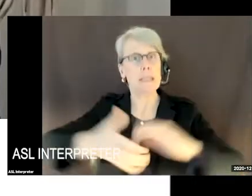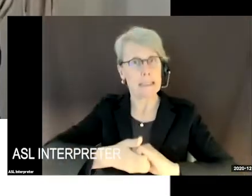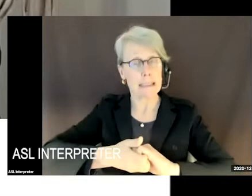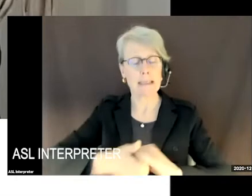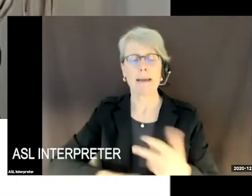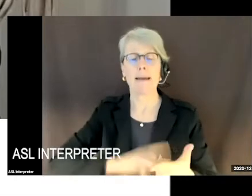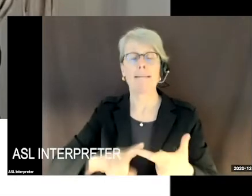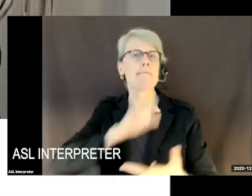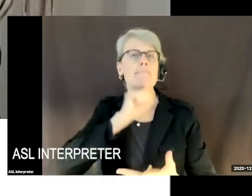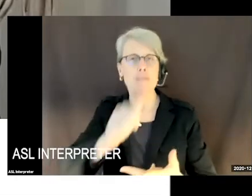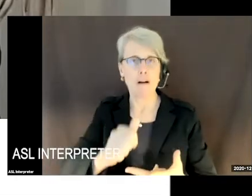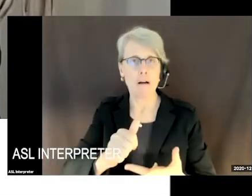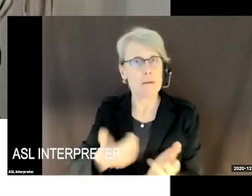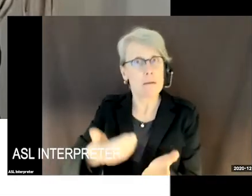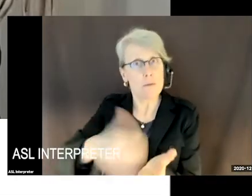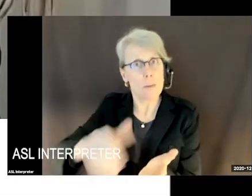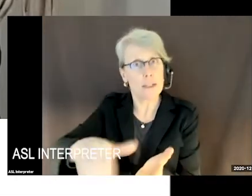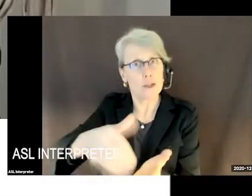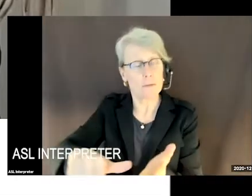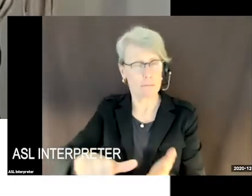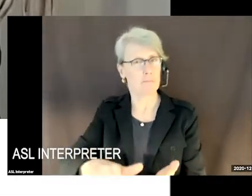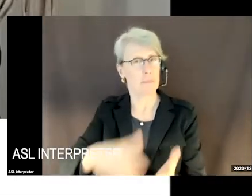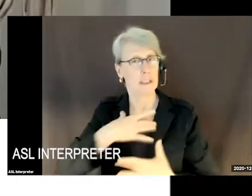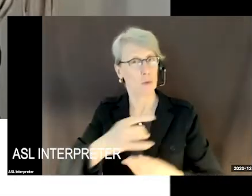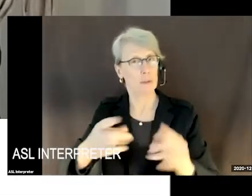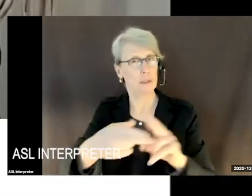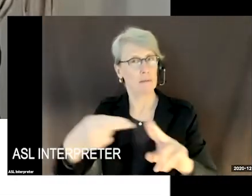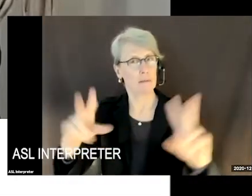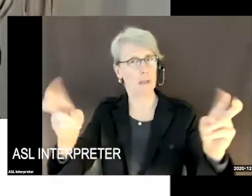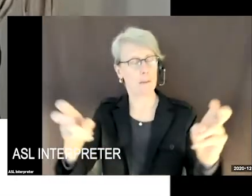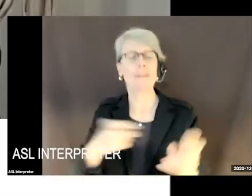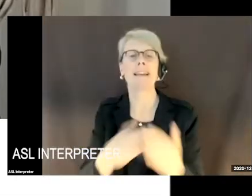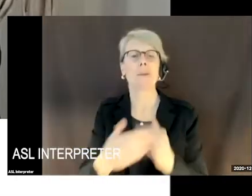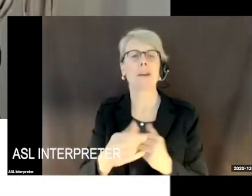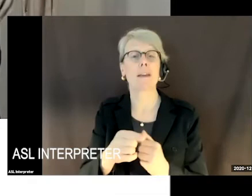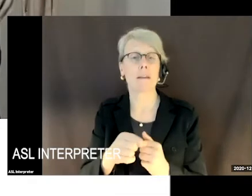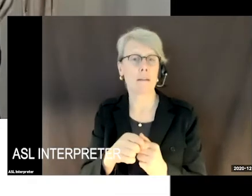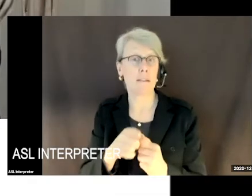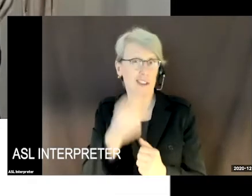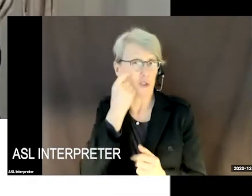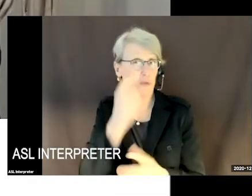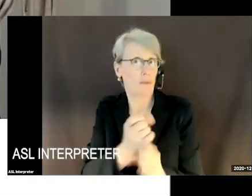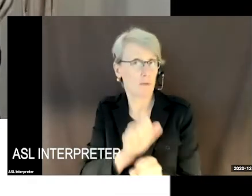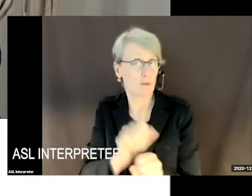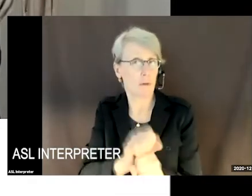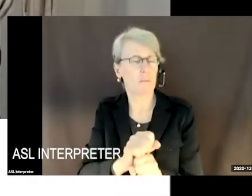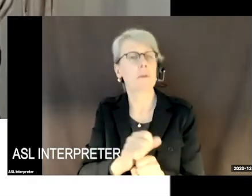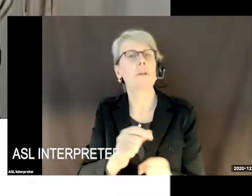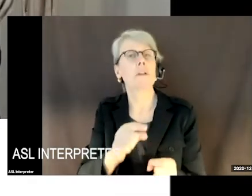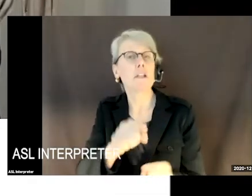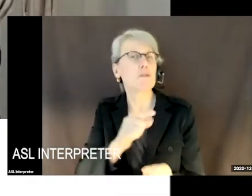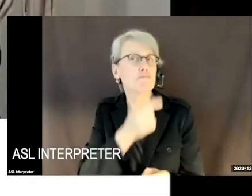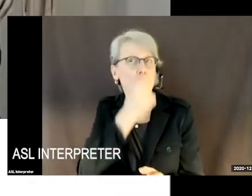Reconciliation, and Non-Repetition. Very interesting title. And I was kind of surprised he came to our little workshop because he had just got this job. He said